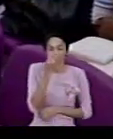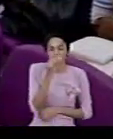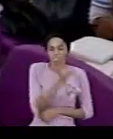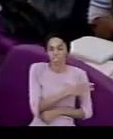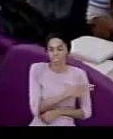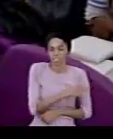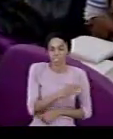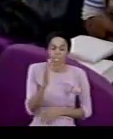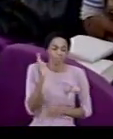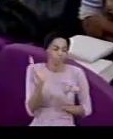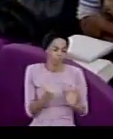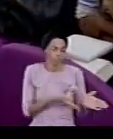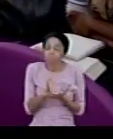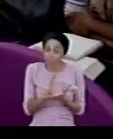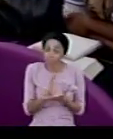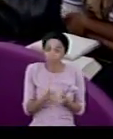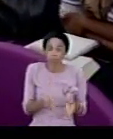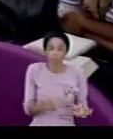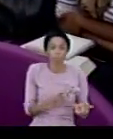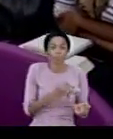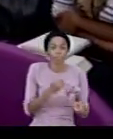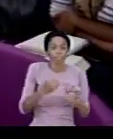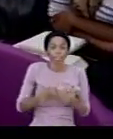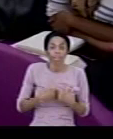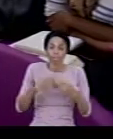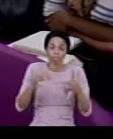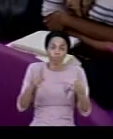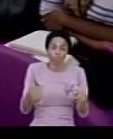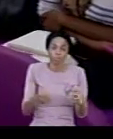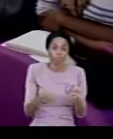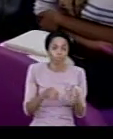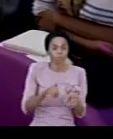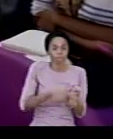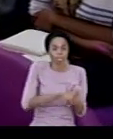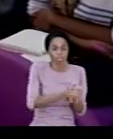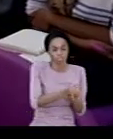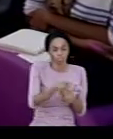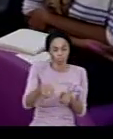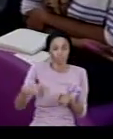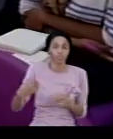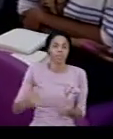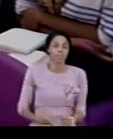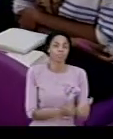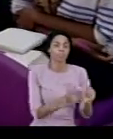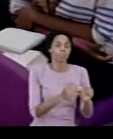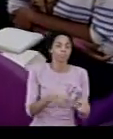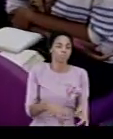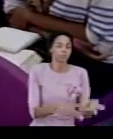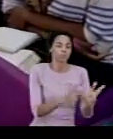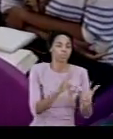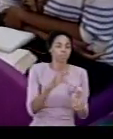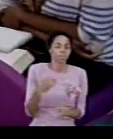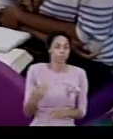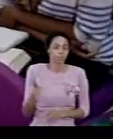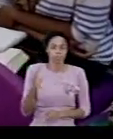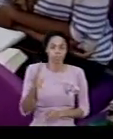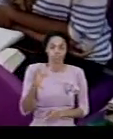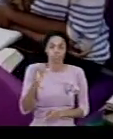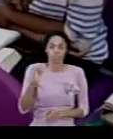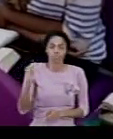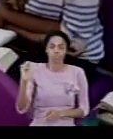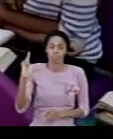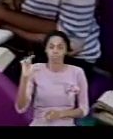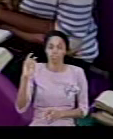way and are gone following the way of Balaam, the son of Bozor,